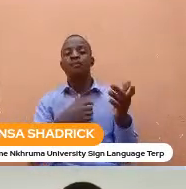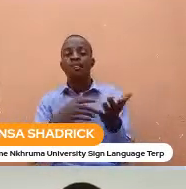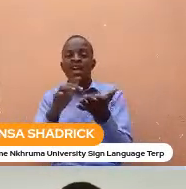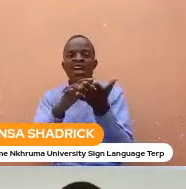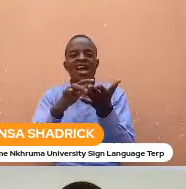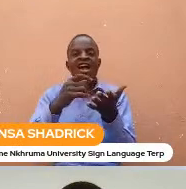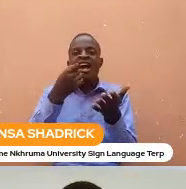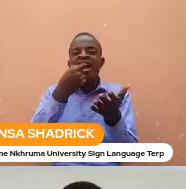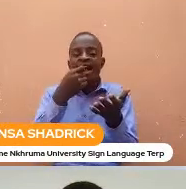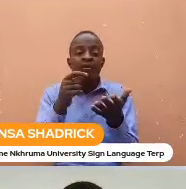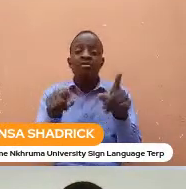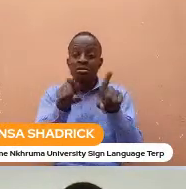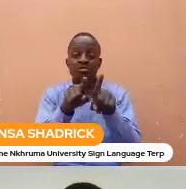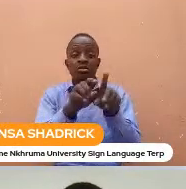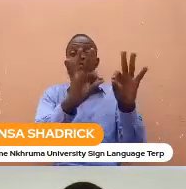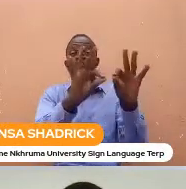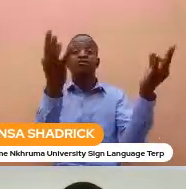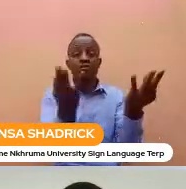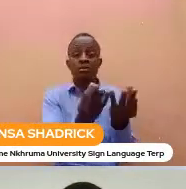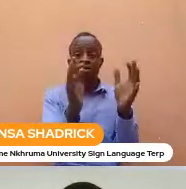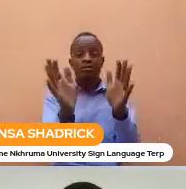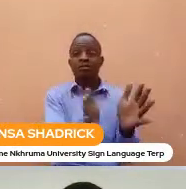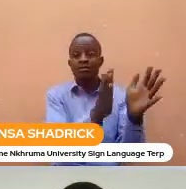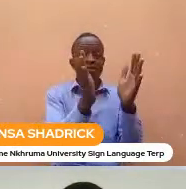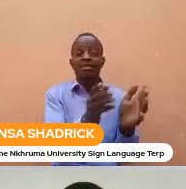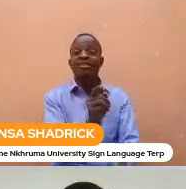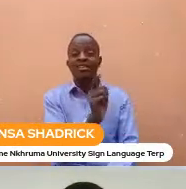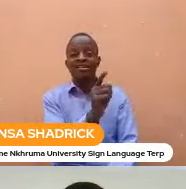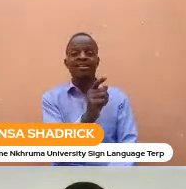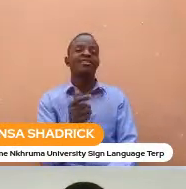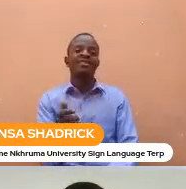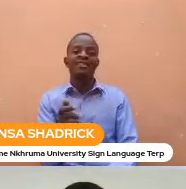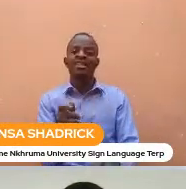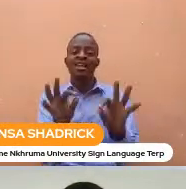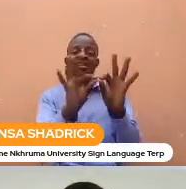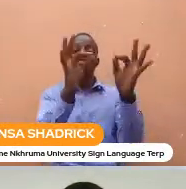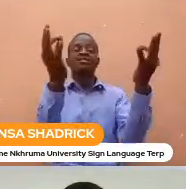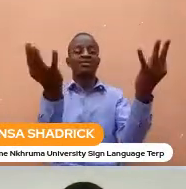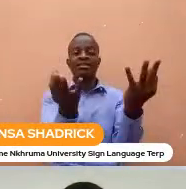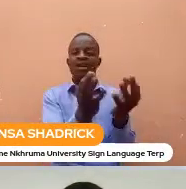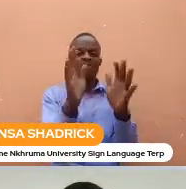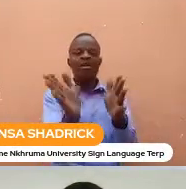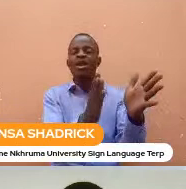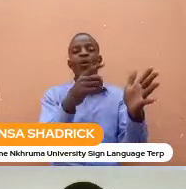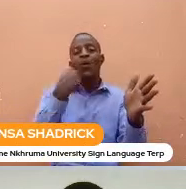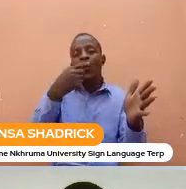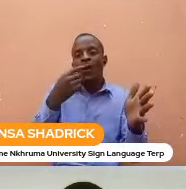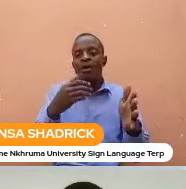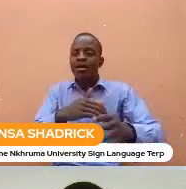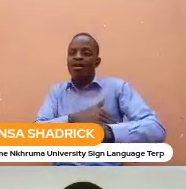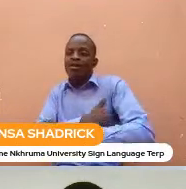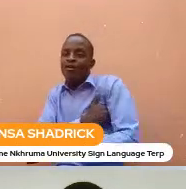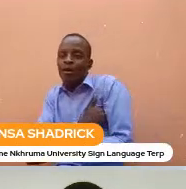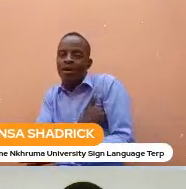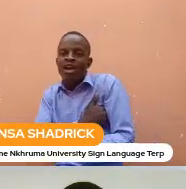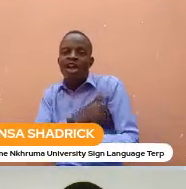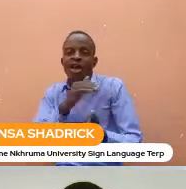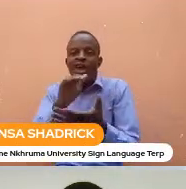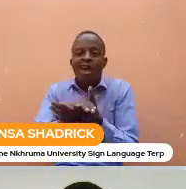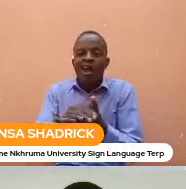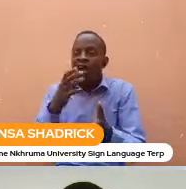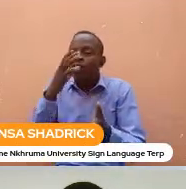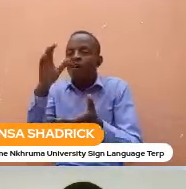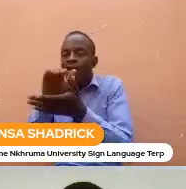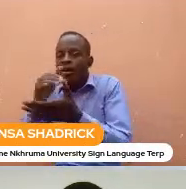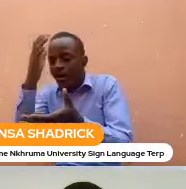family planning. Eh? Family planning is only for married people or older women, but that's not the case. Initially,